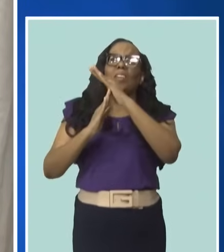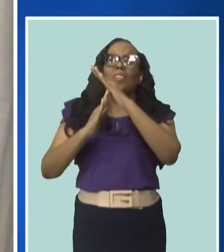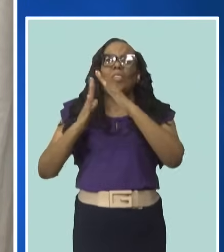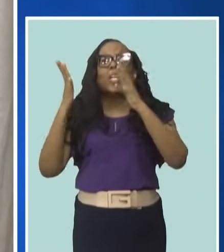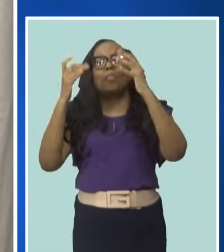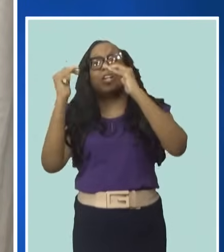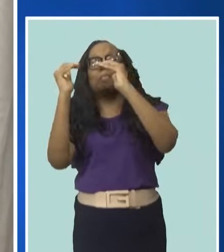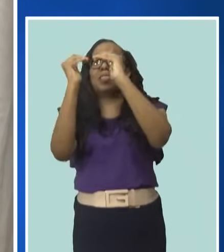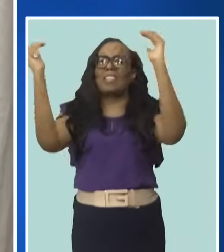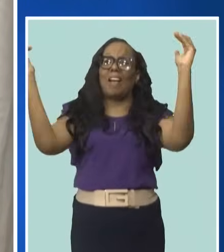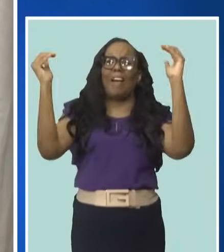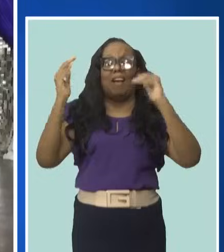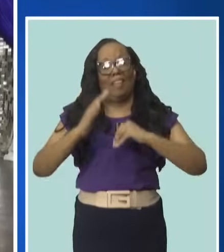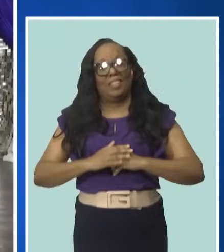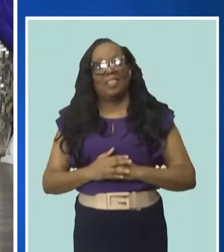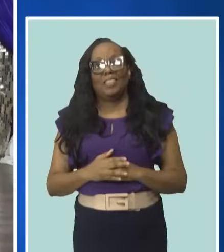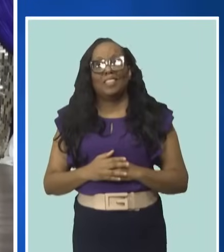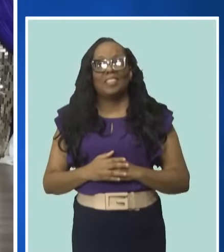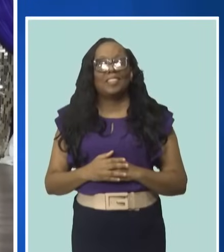sky.